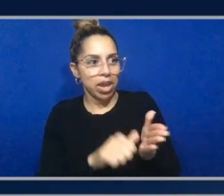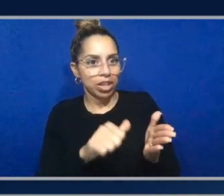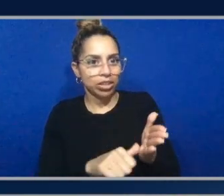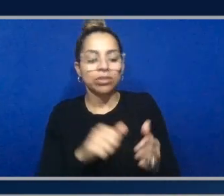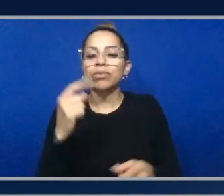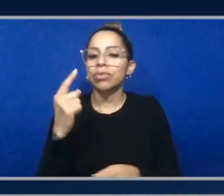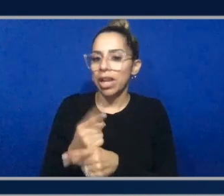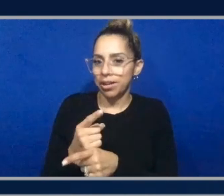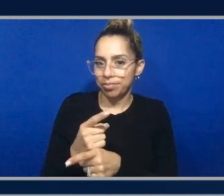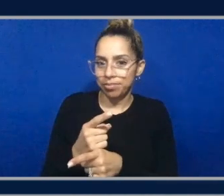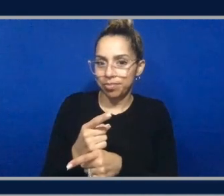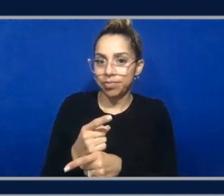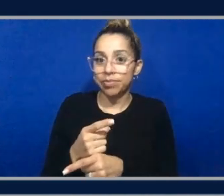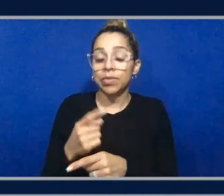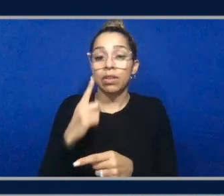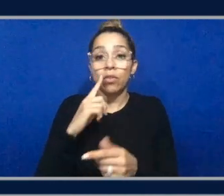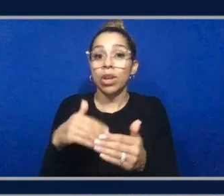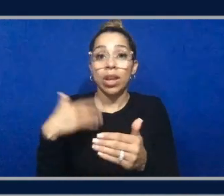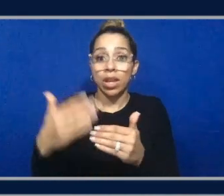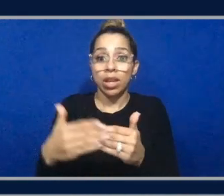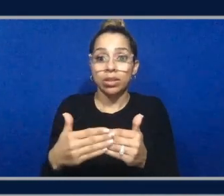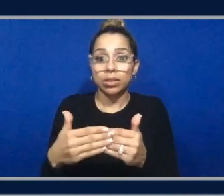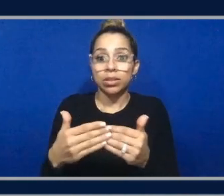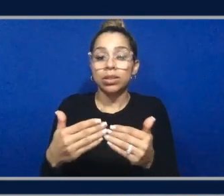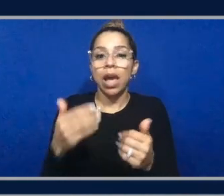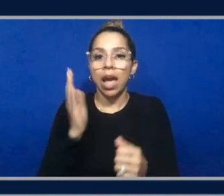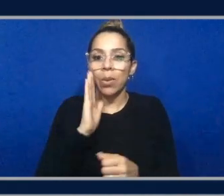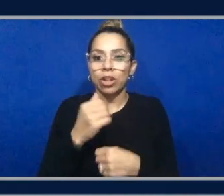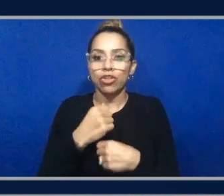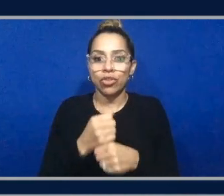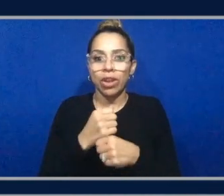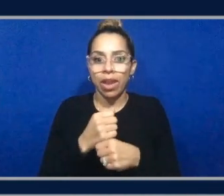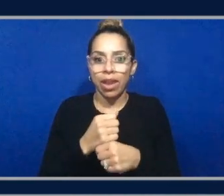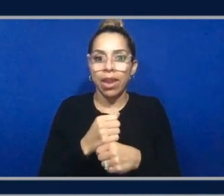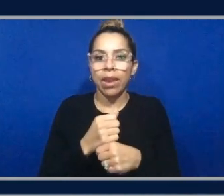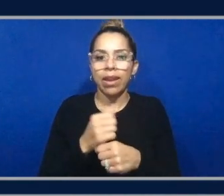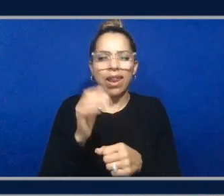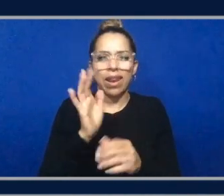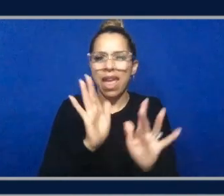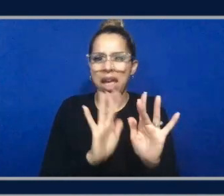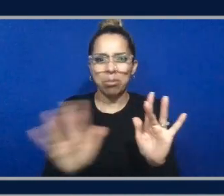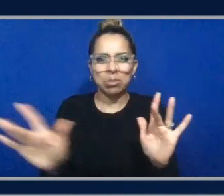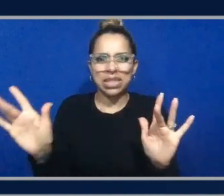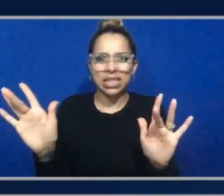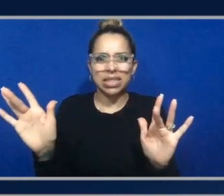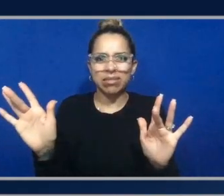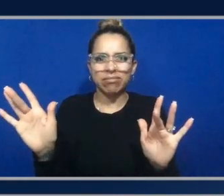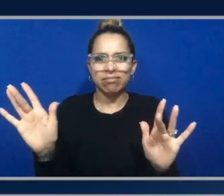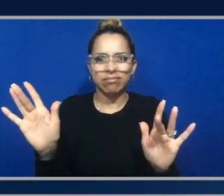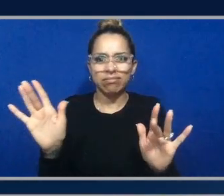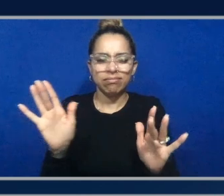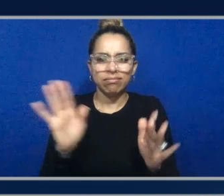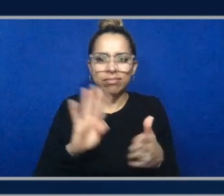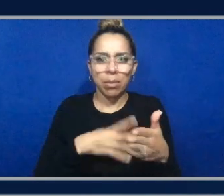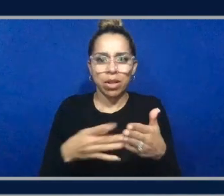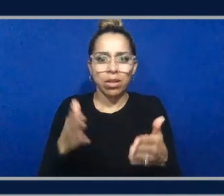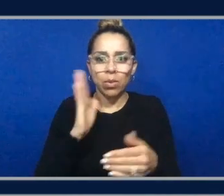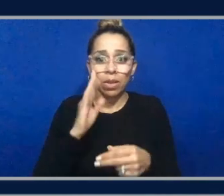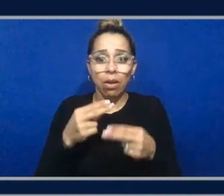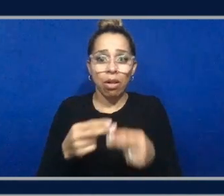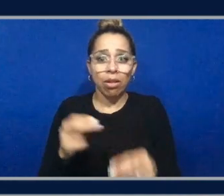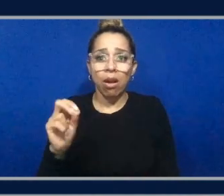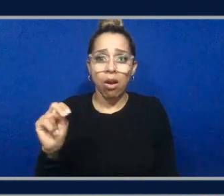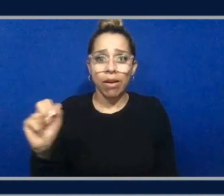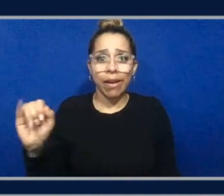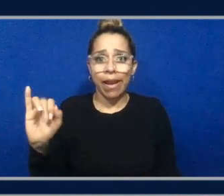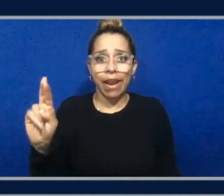part of next step, I'll be creating an empty table. Okay. And I'll just call it as OnAir 9.